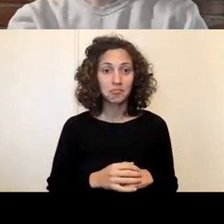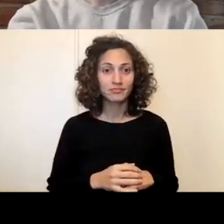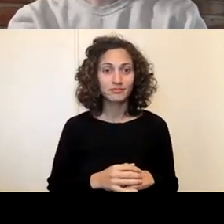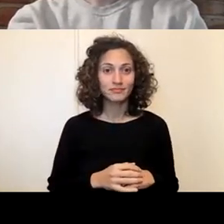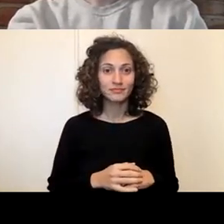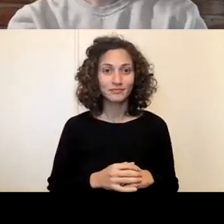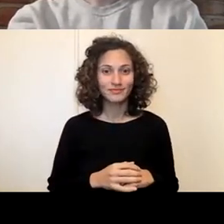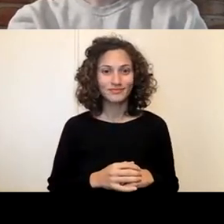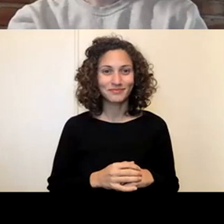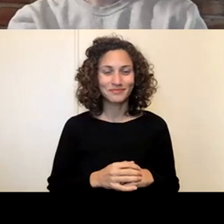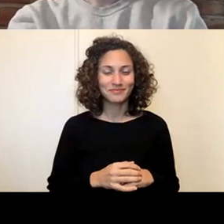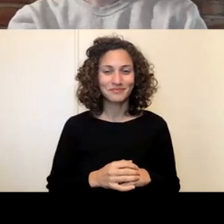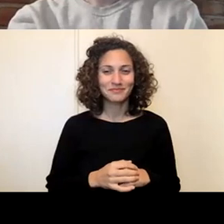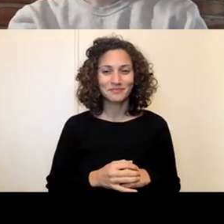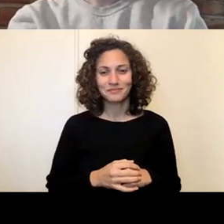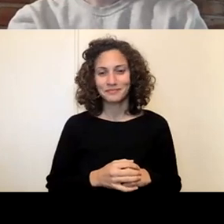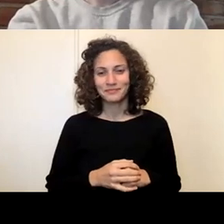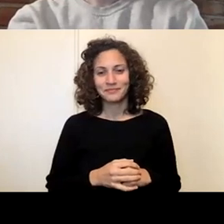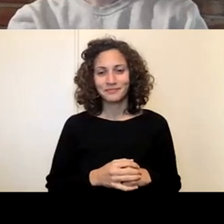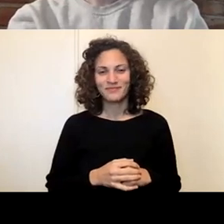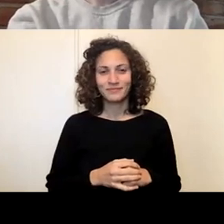Hold on,